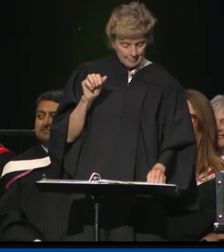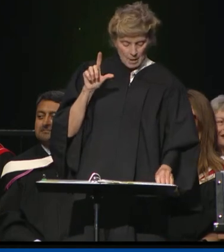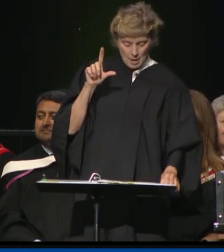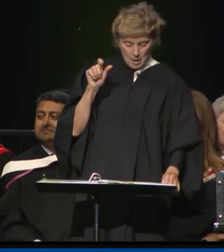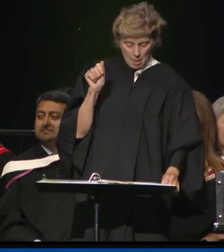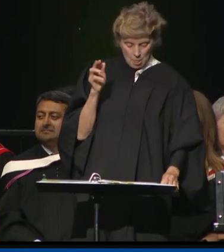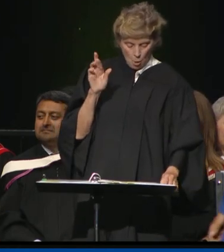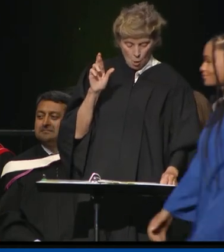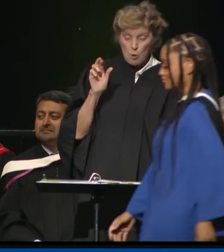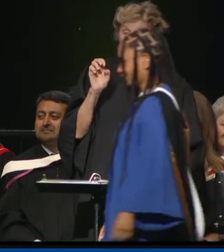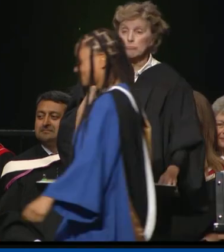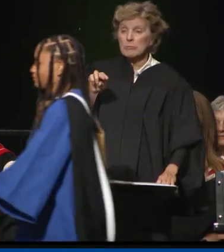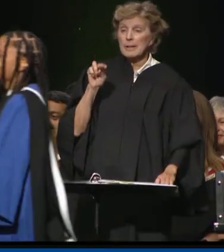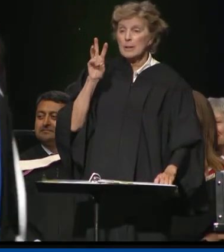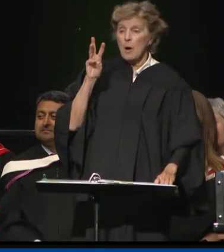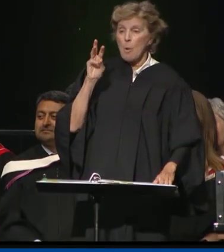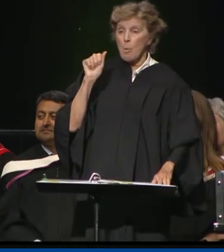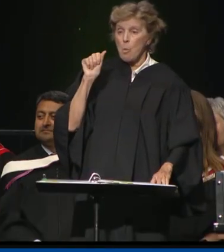Lauren Wallace.